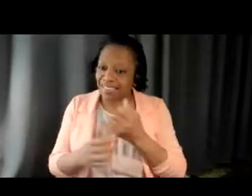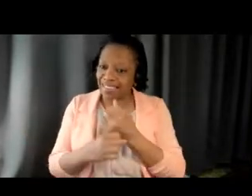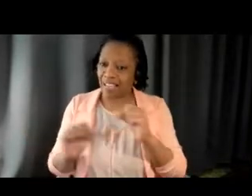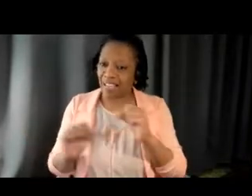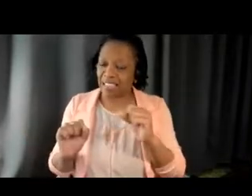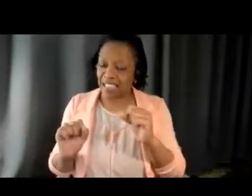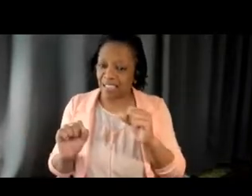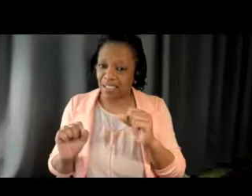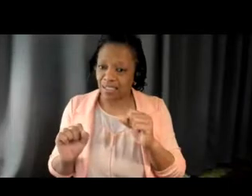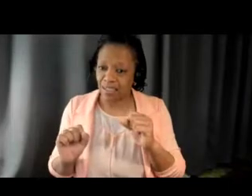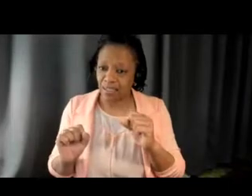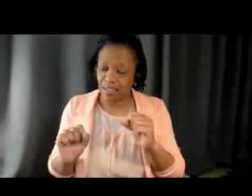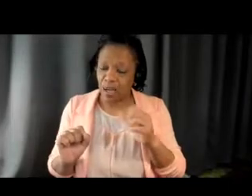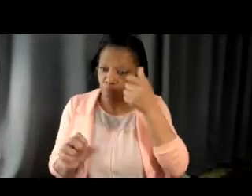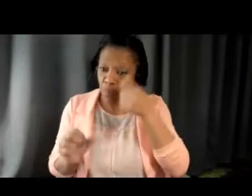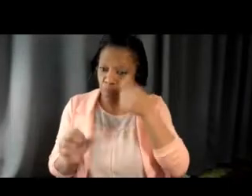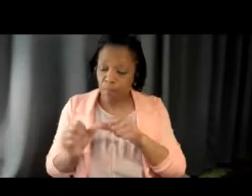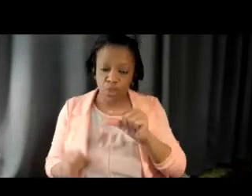George Floyd,